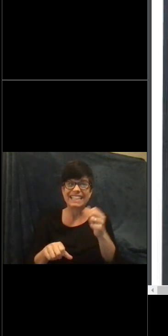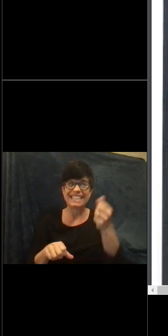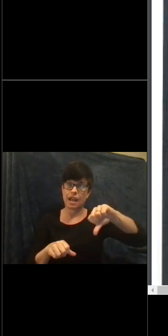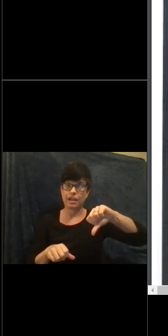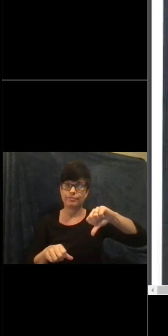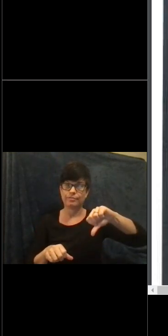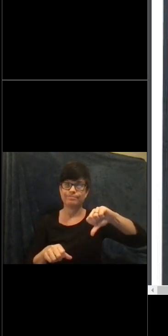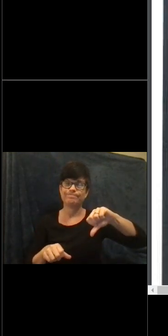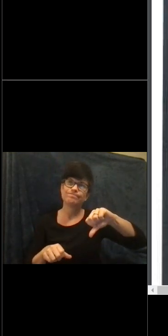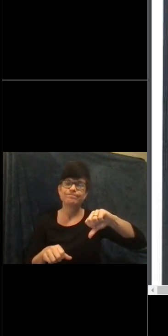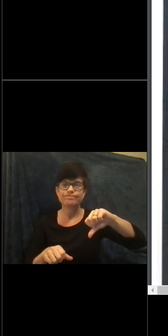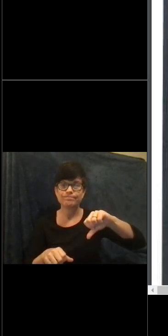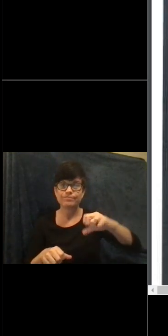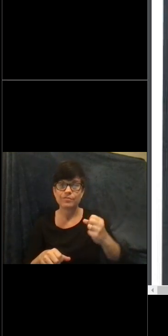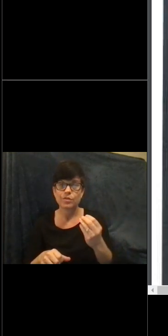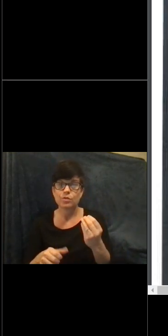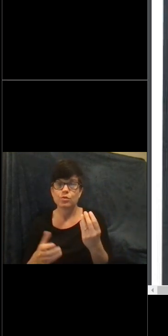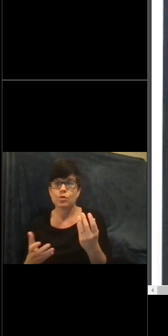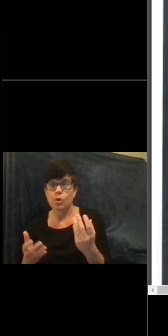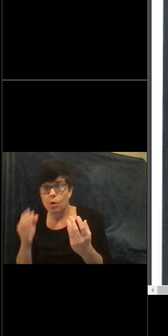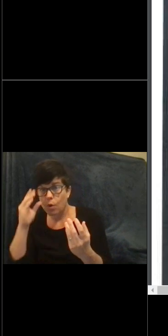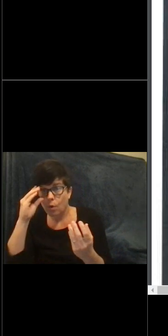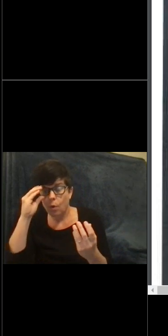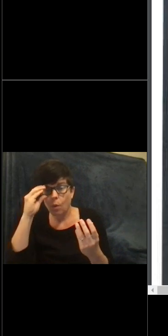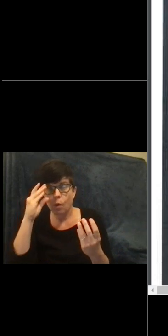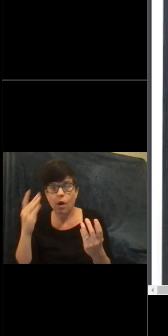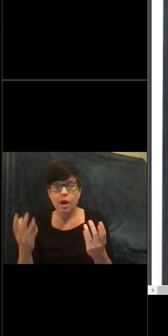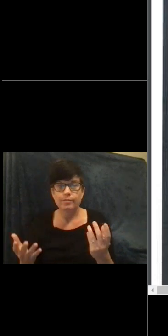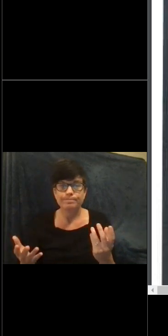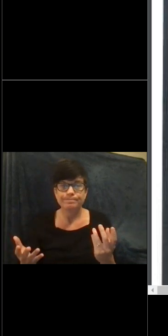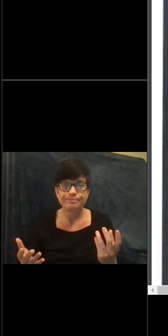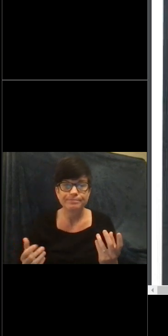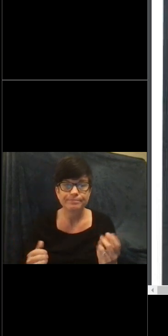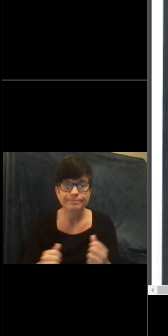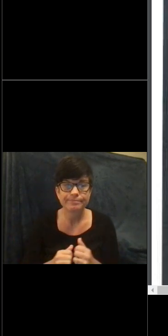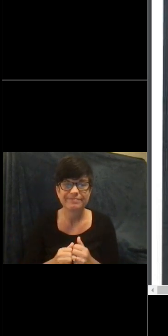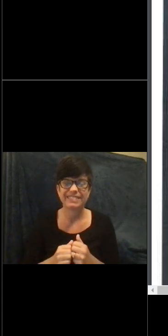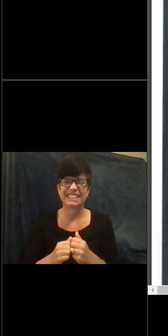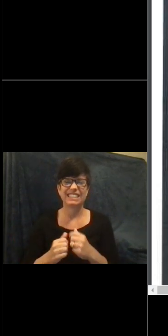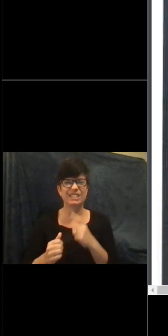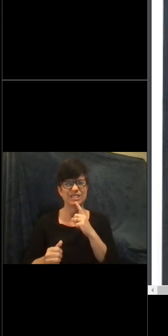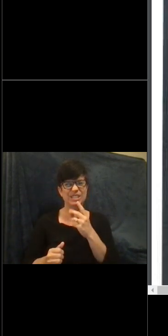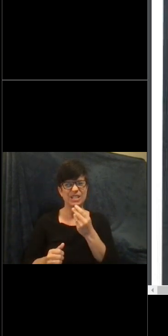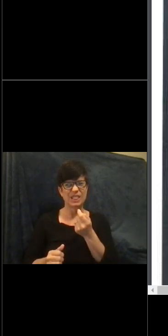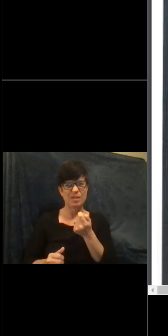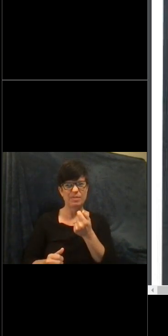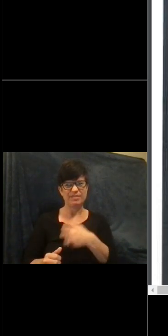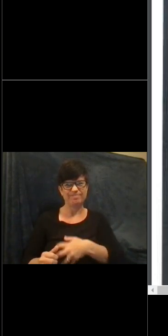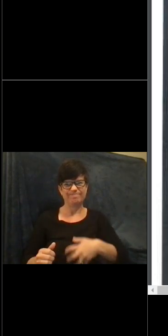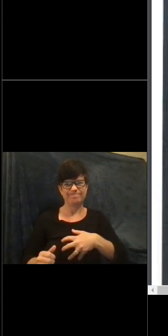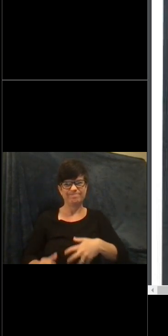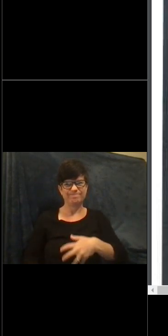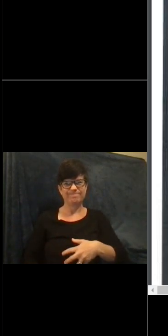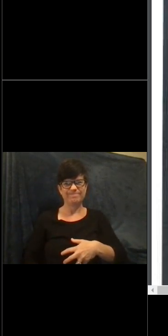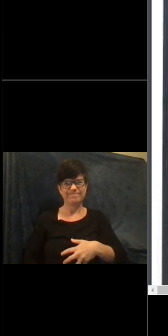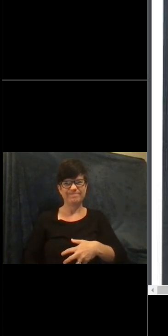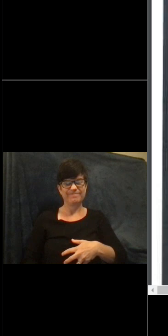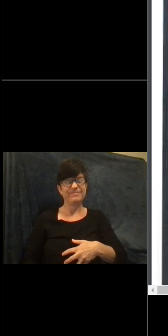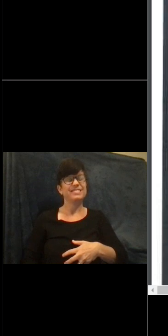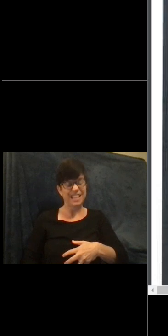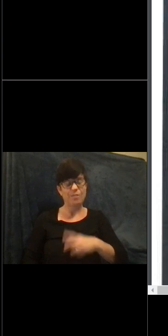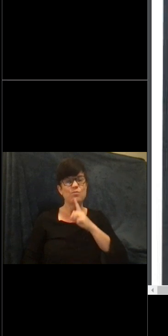process, you know, there's something that, you know, ills my stomach there. And so I'm very concerned about